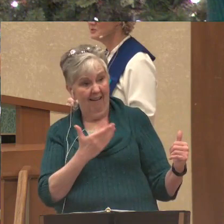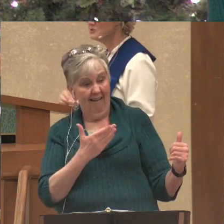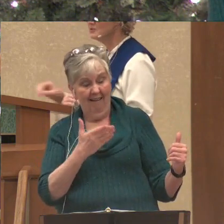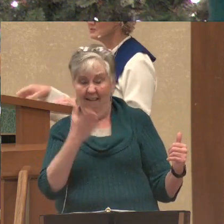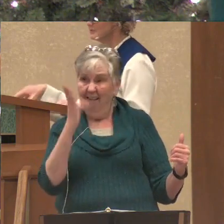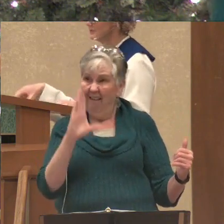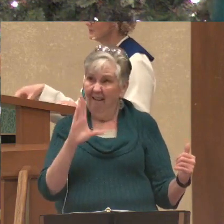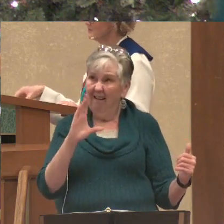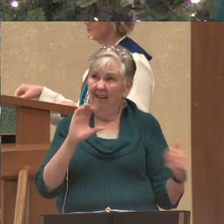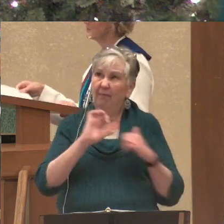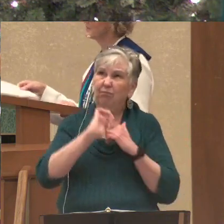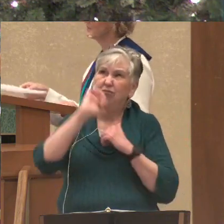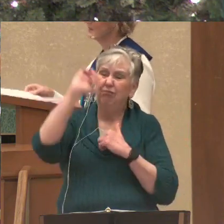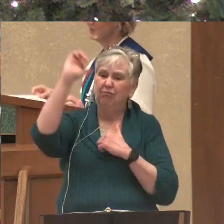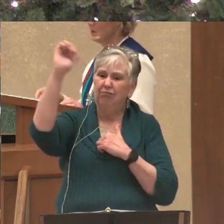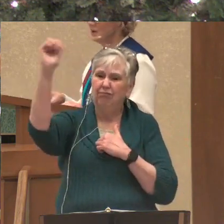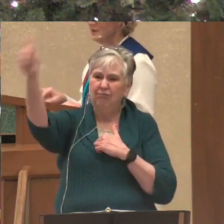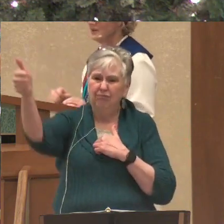to you?